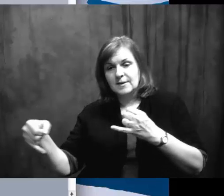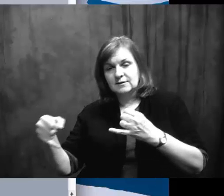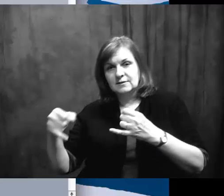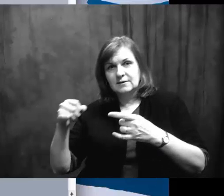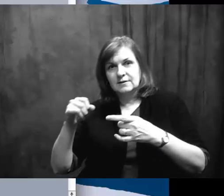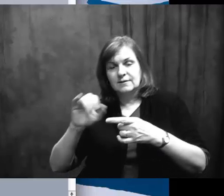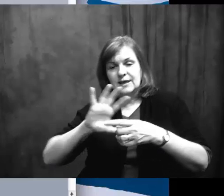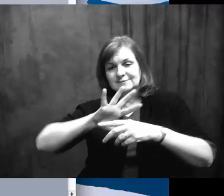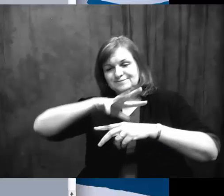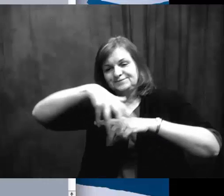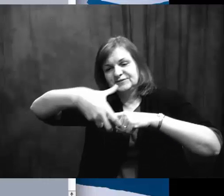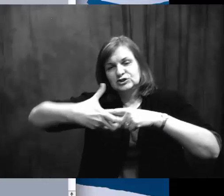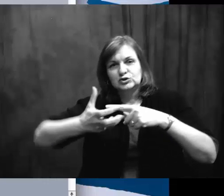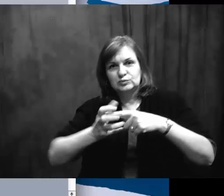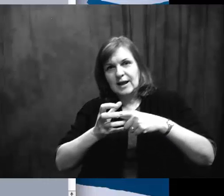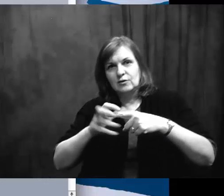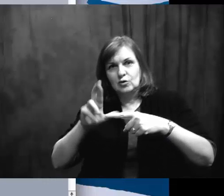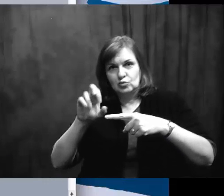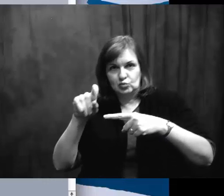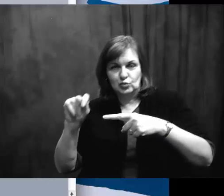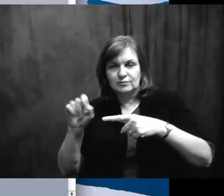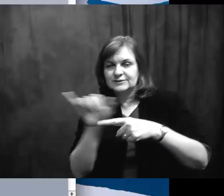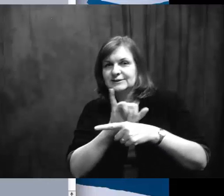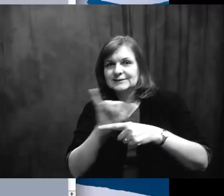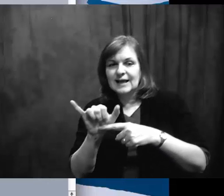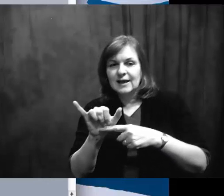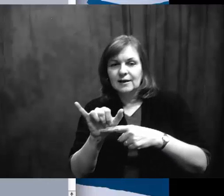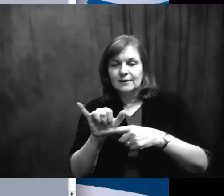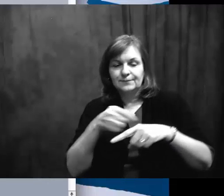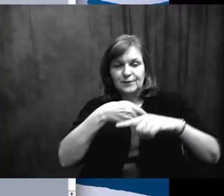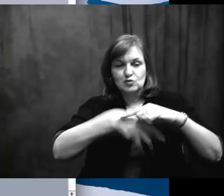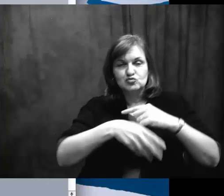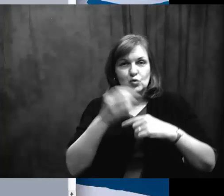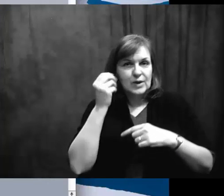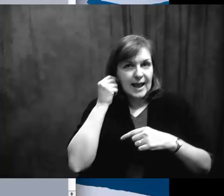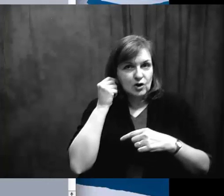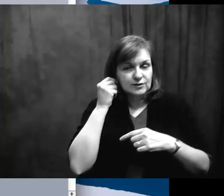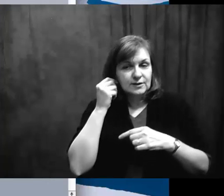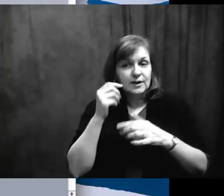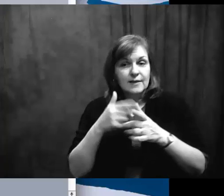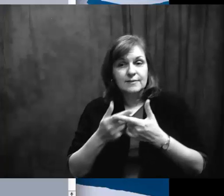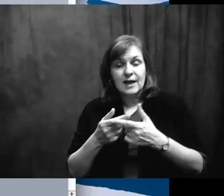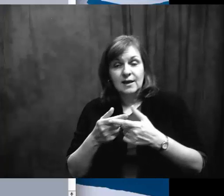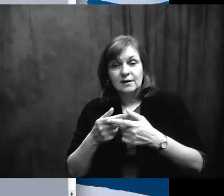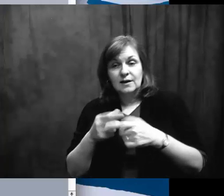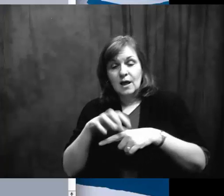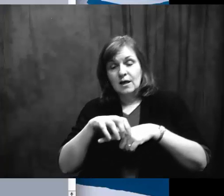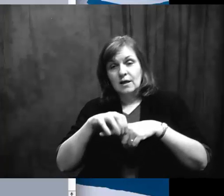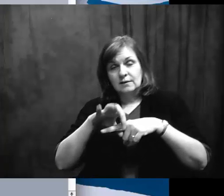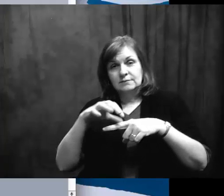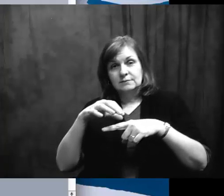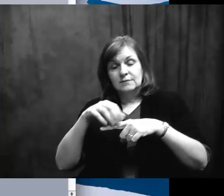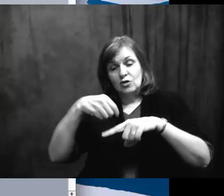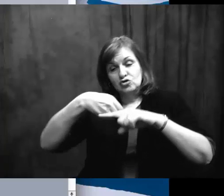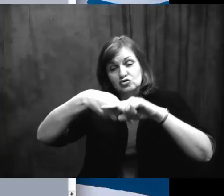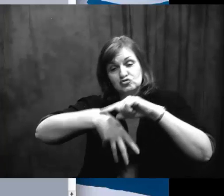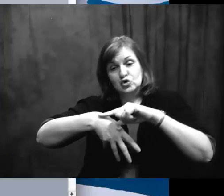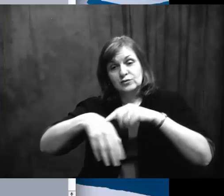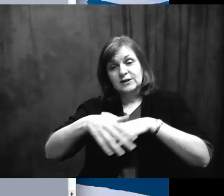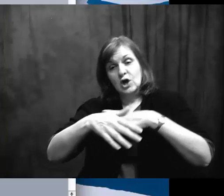filaments to actually surround the root, much like our root hairs do, increasing the surface area of the